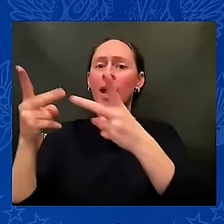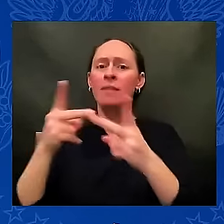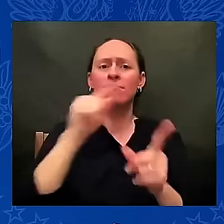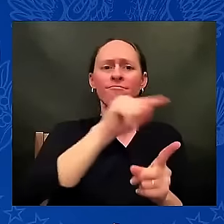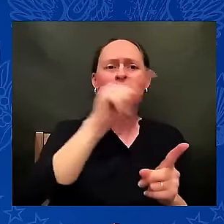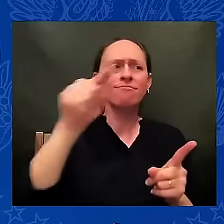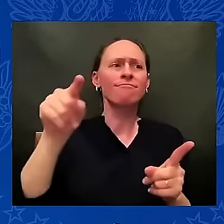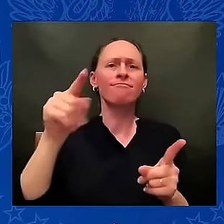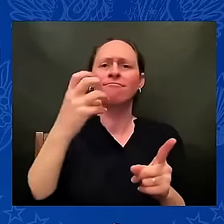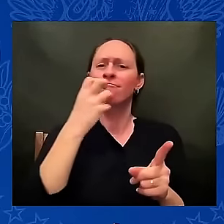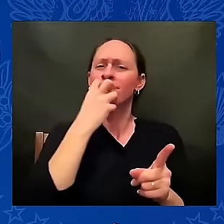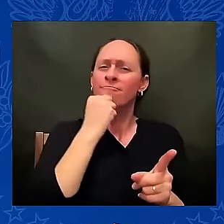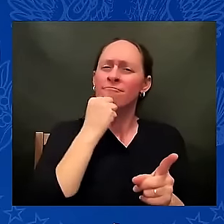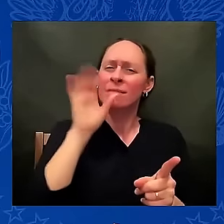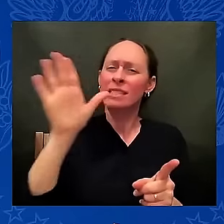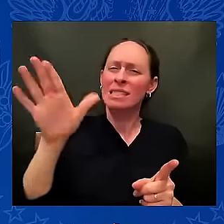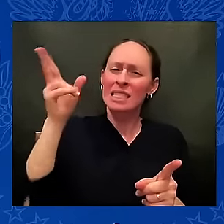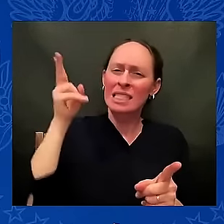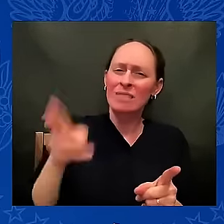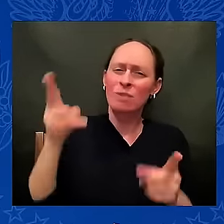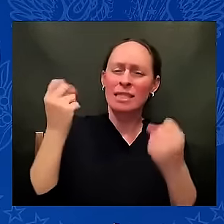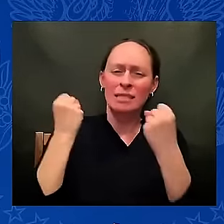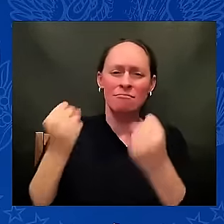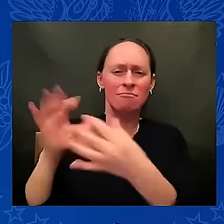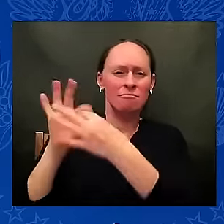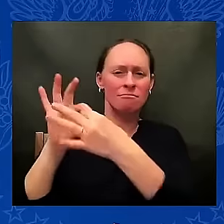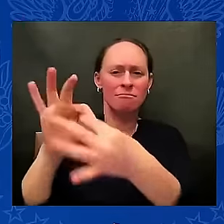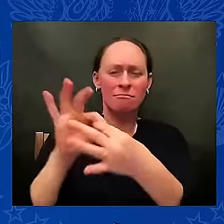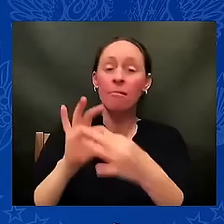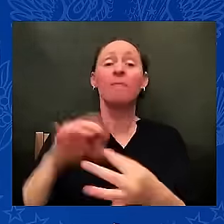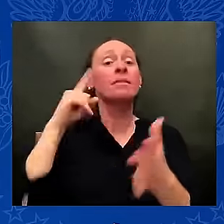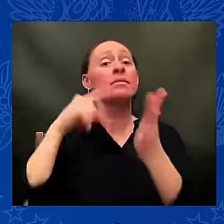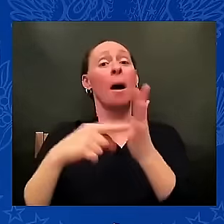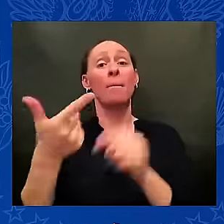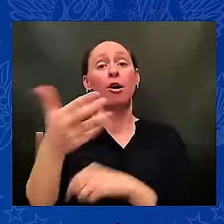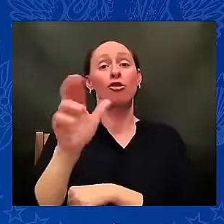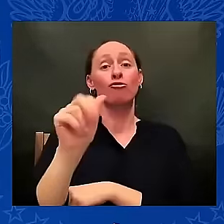Canyon right here in Arizona, where I had the honor of visiting.